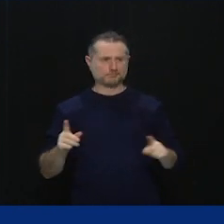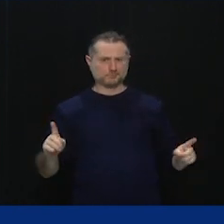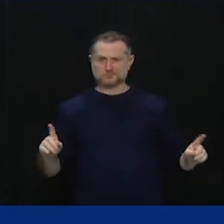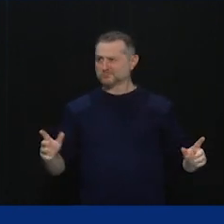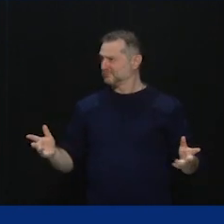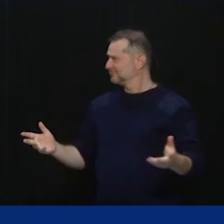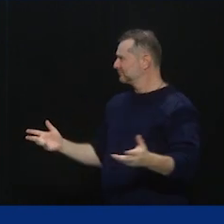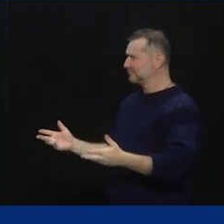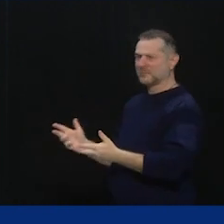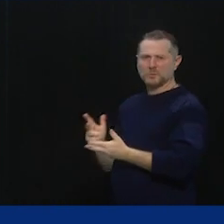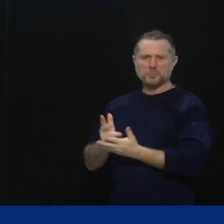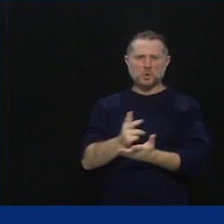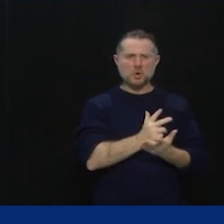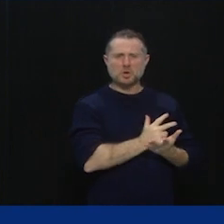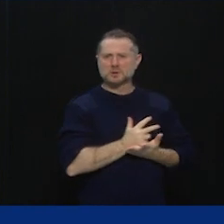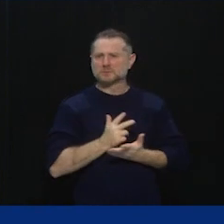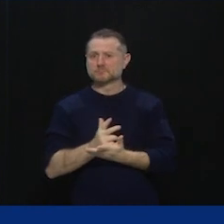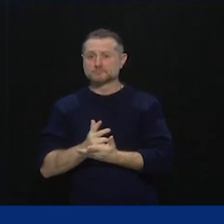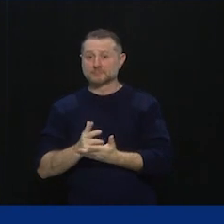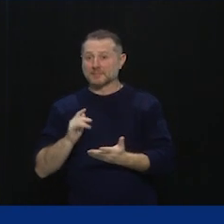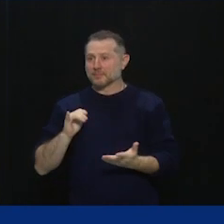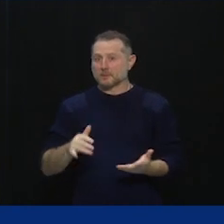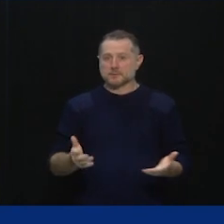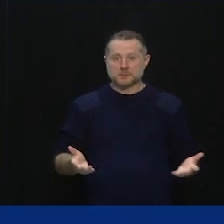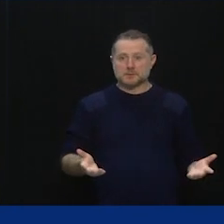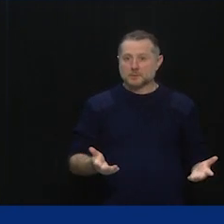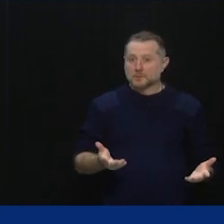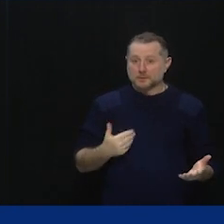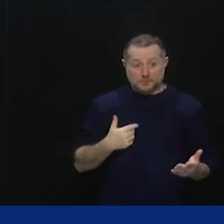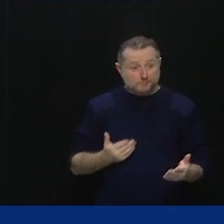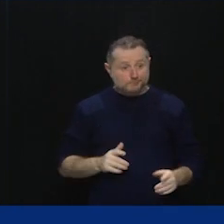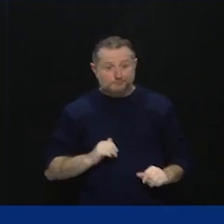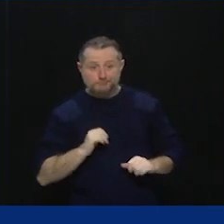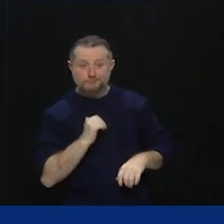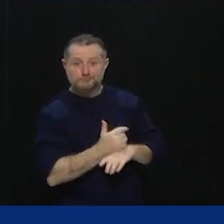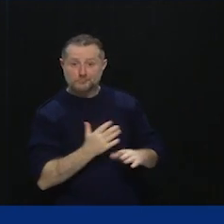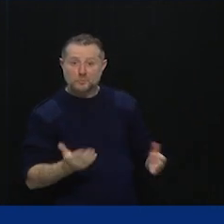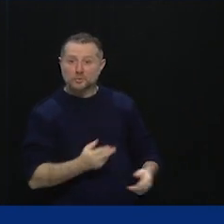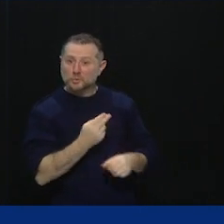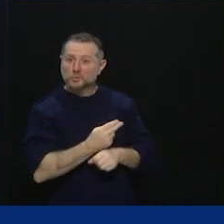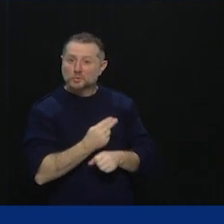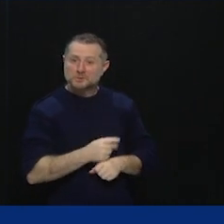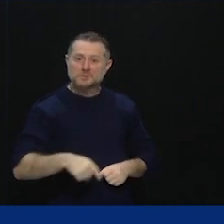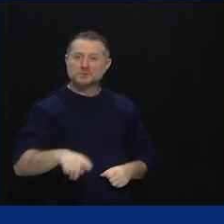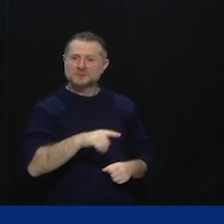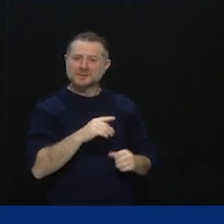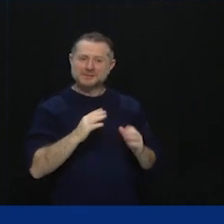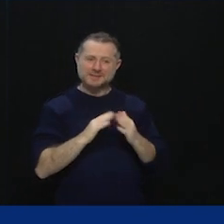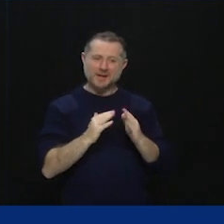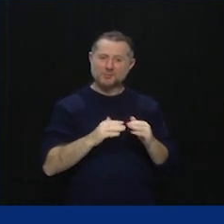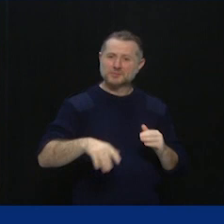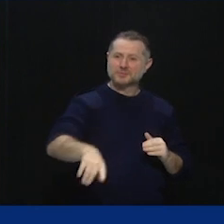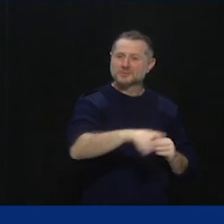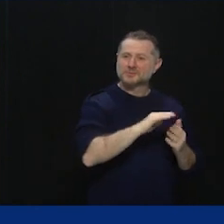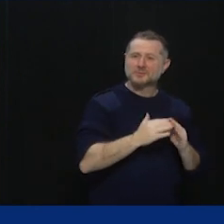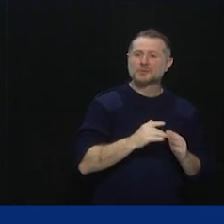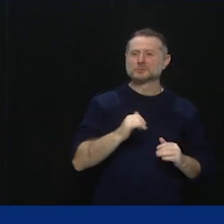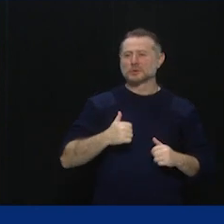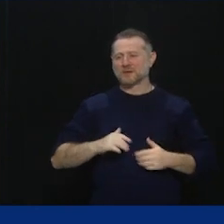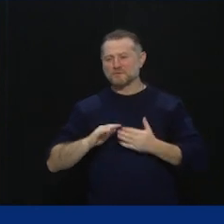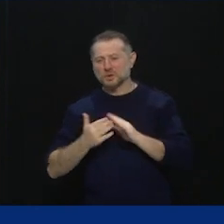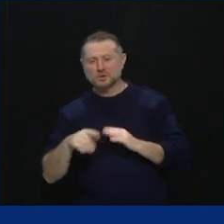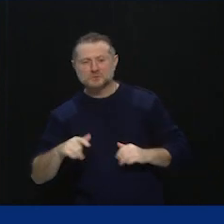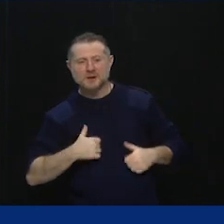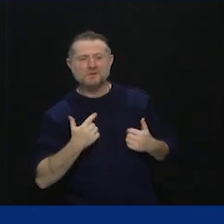asked to bring all these uses into this downtown, this new vision of residential and retail and office. Well, rents for